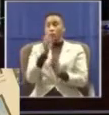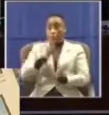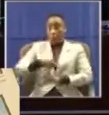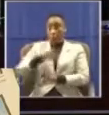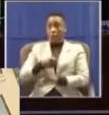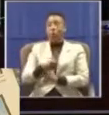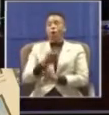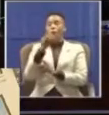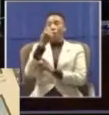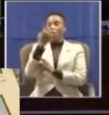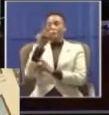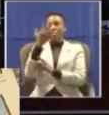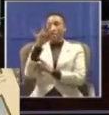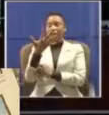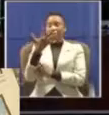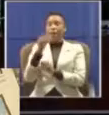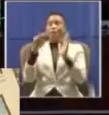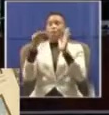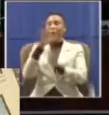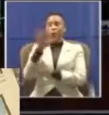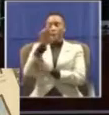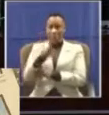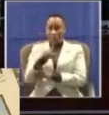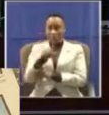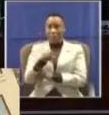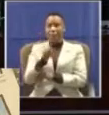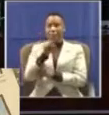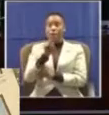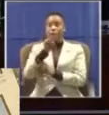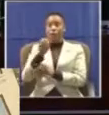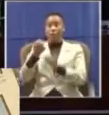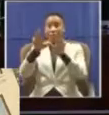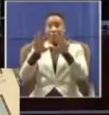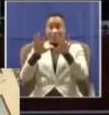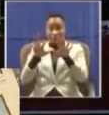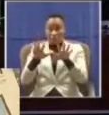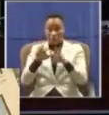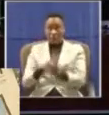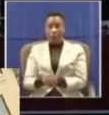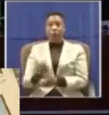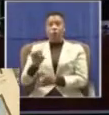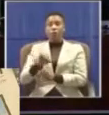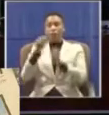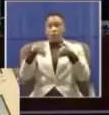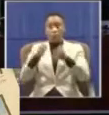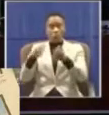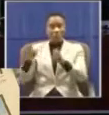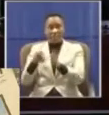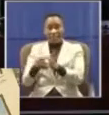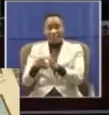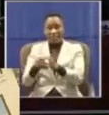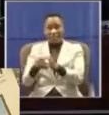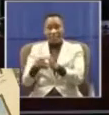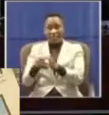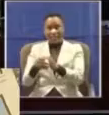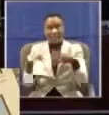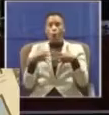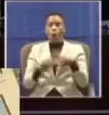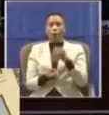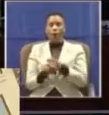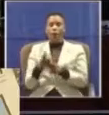year, and that was in 2019. The carnage on South African roads was once again brought into sharp focus recently with